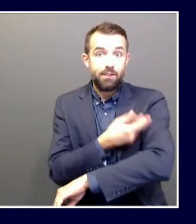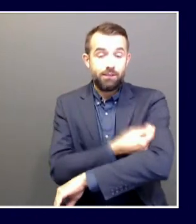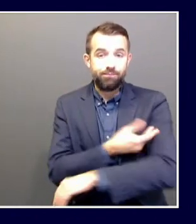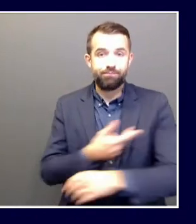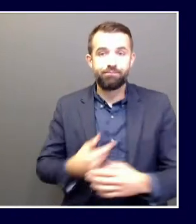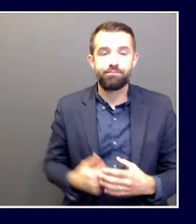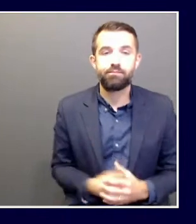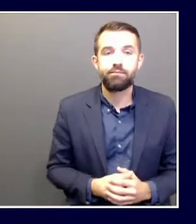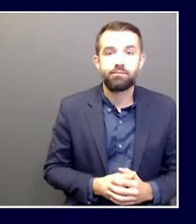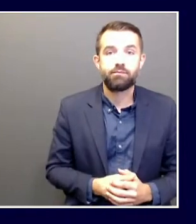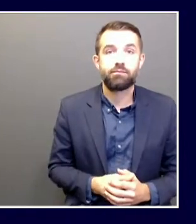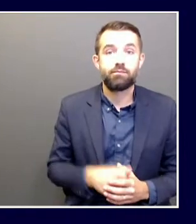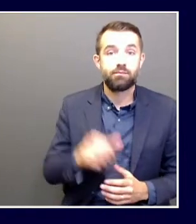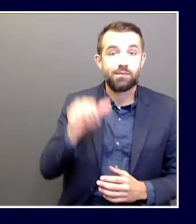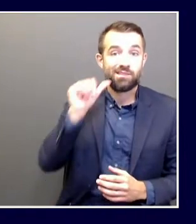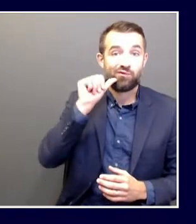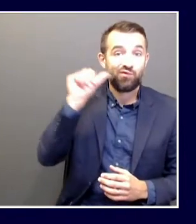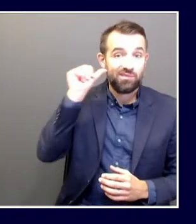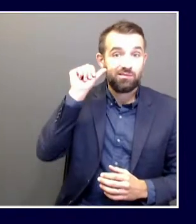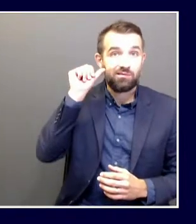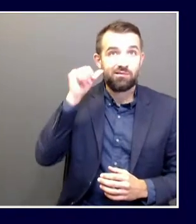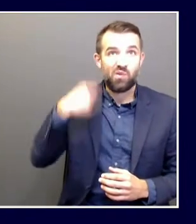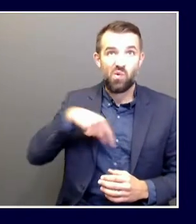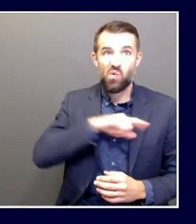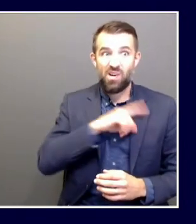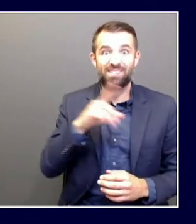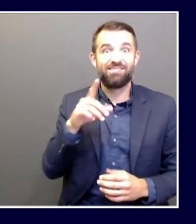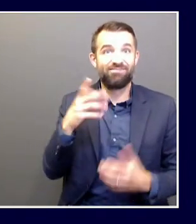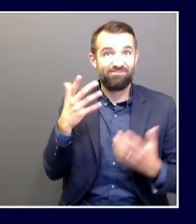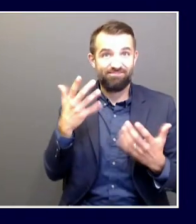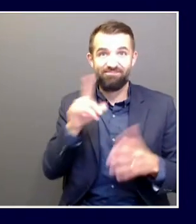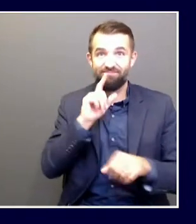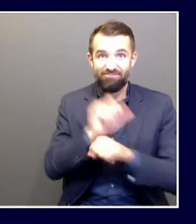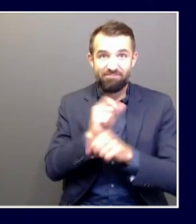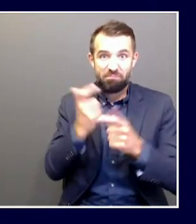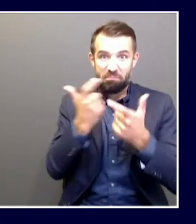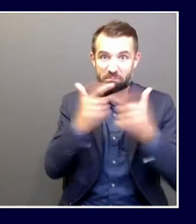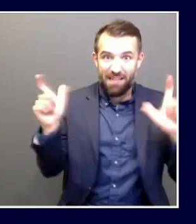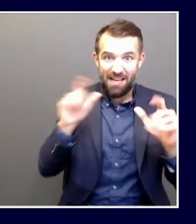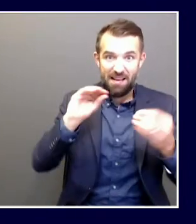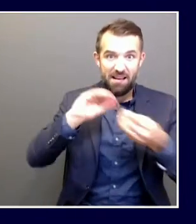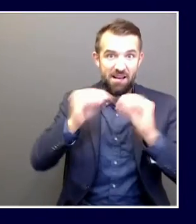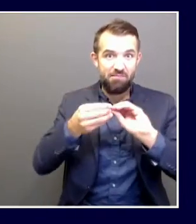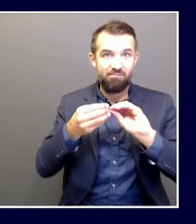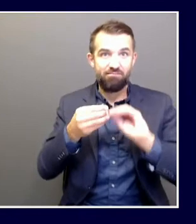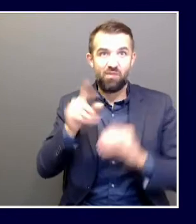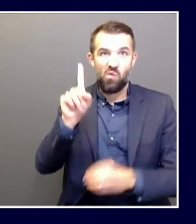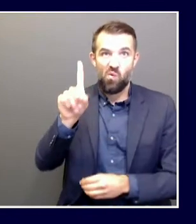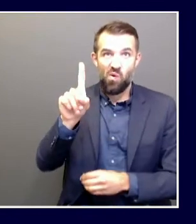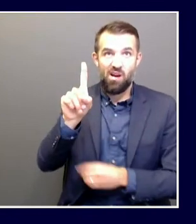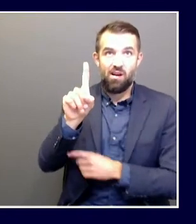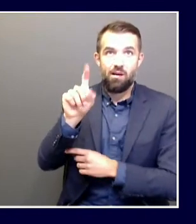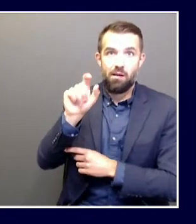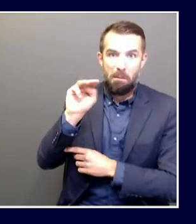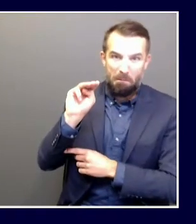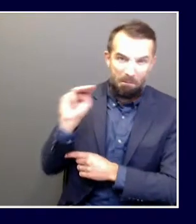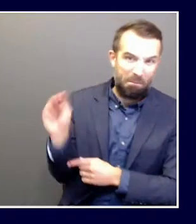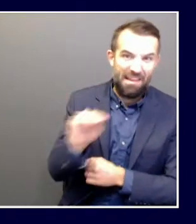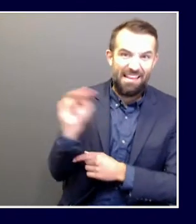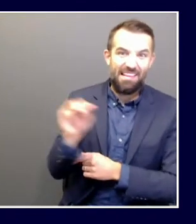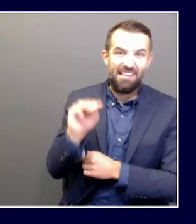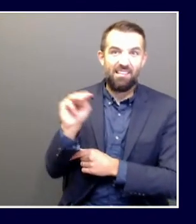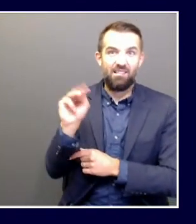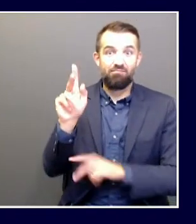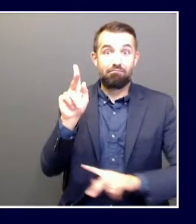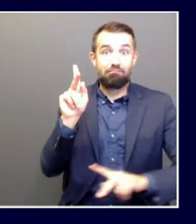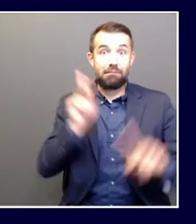Yesterday, Maine crossed a milestone, or we hit a milestone. 1 million people in the state with at least their first dose